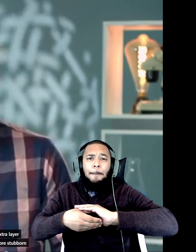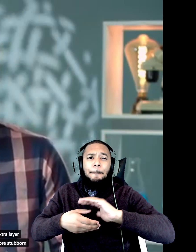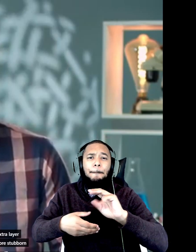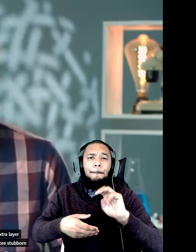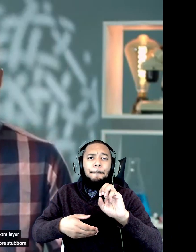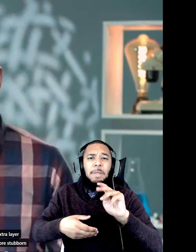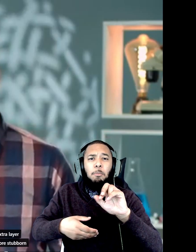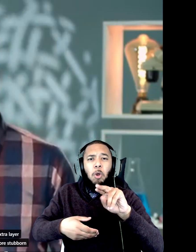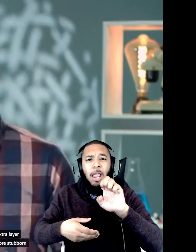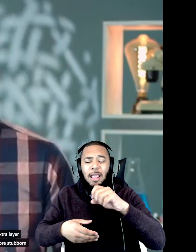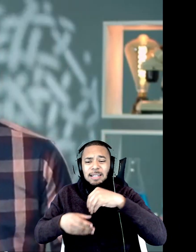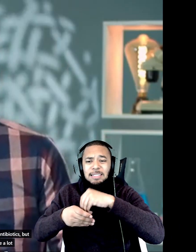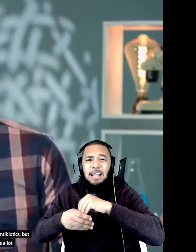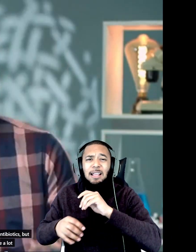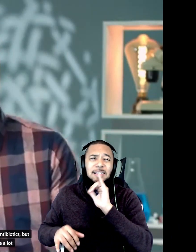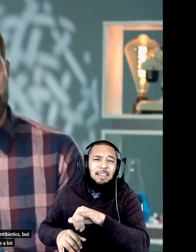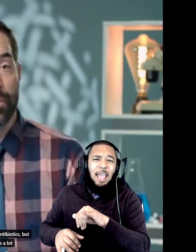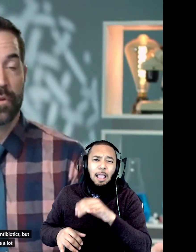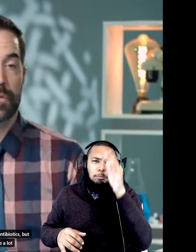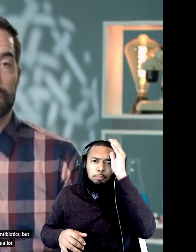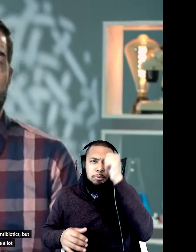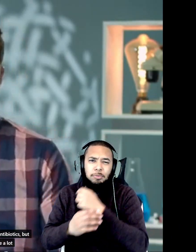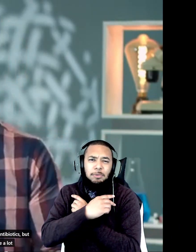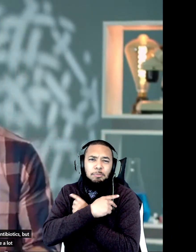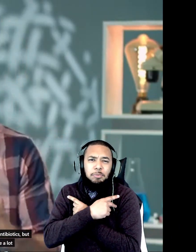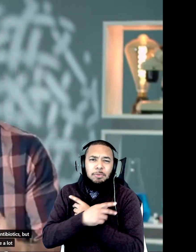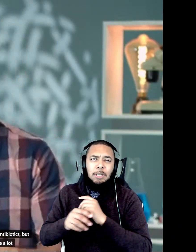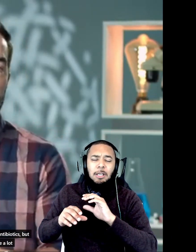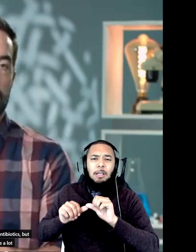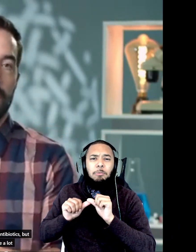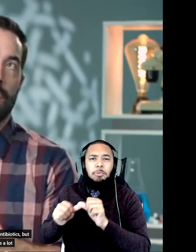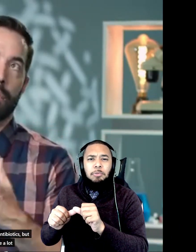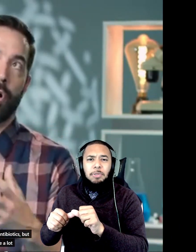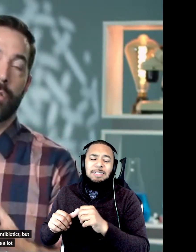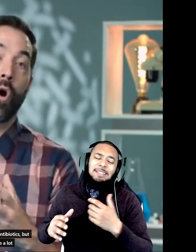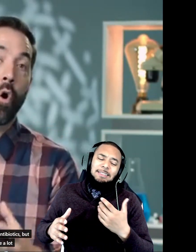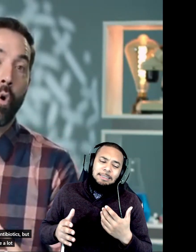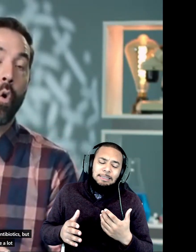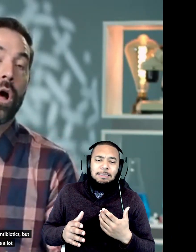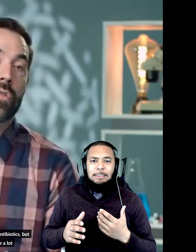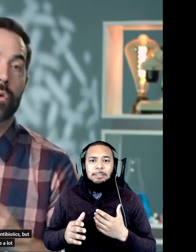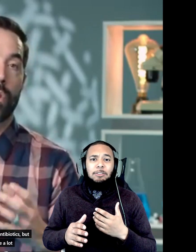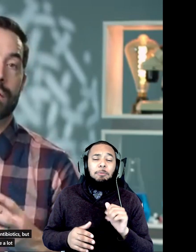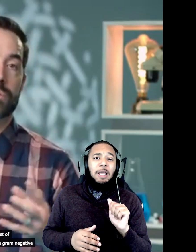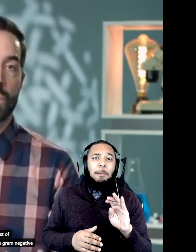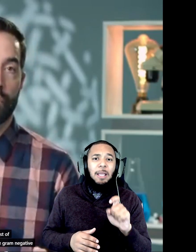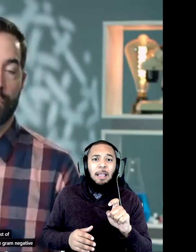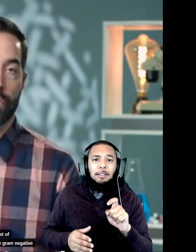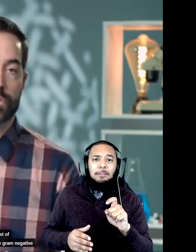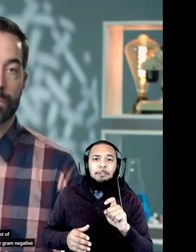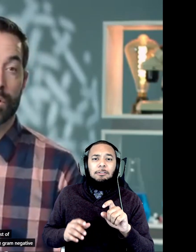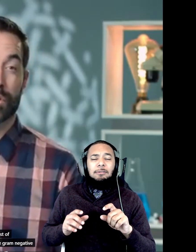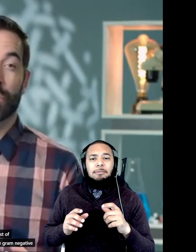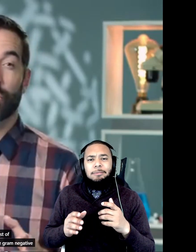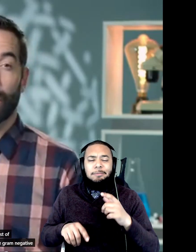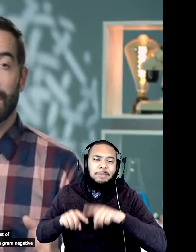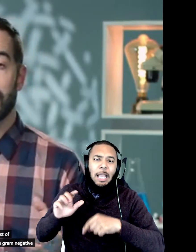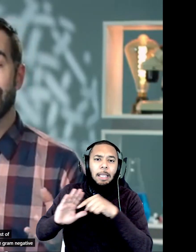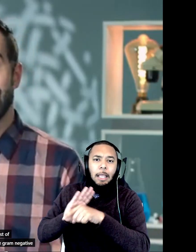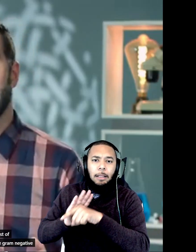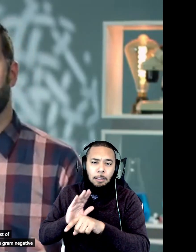may be a little bit more stubborn, and they may prevent those antibiotics, but on the whole, they're a lot safer for us than most of